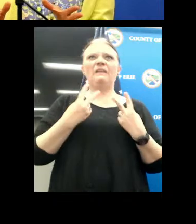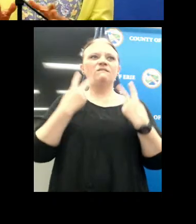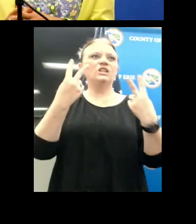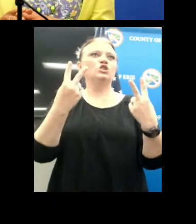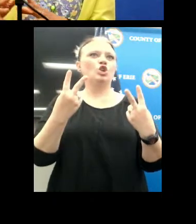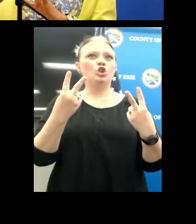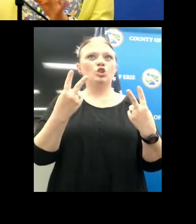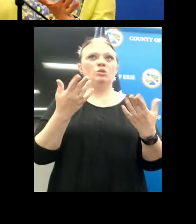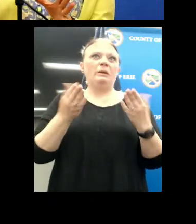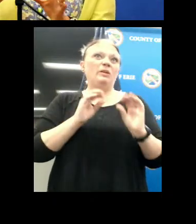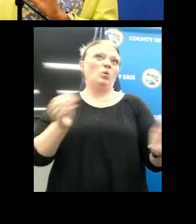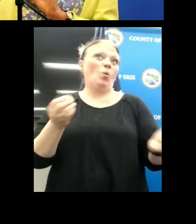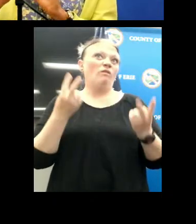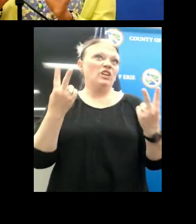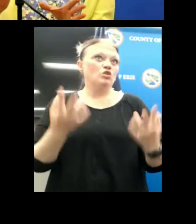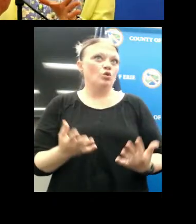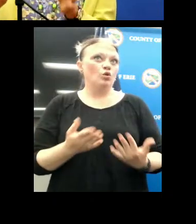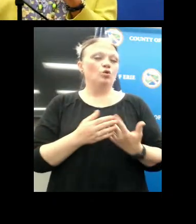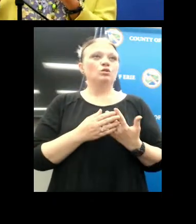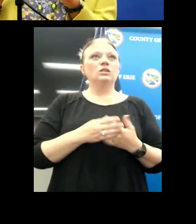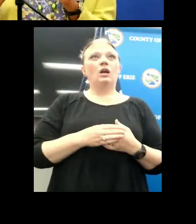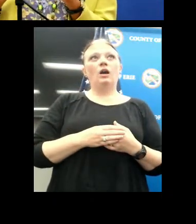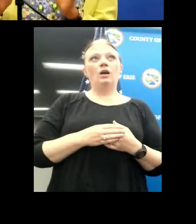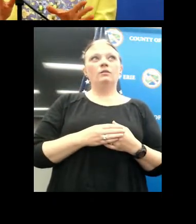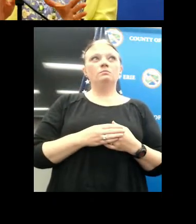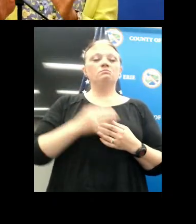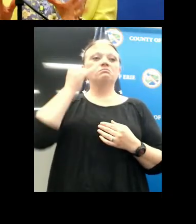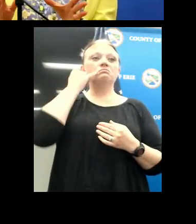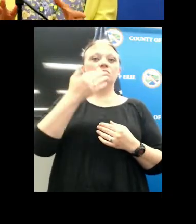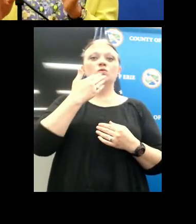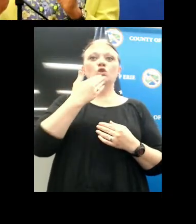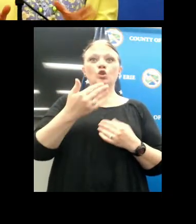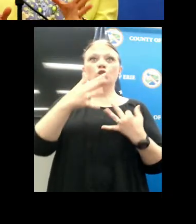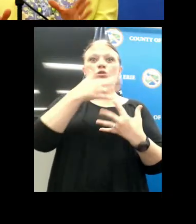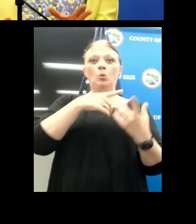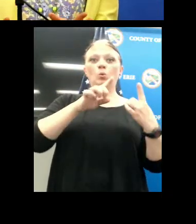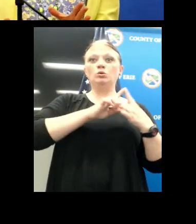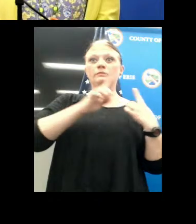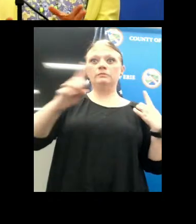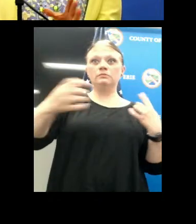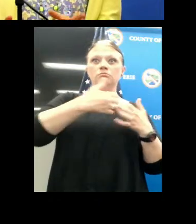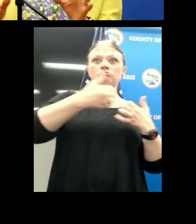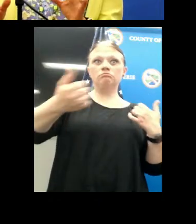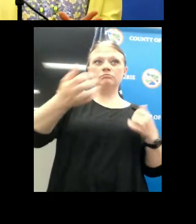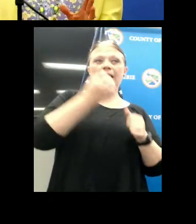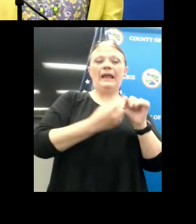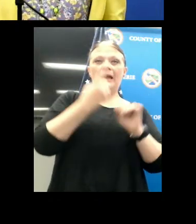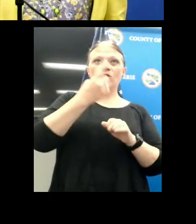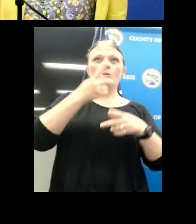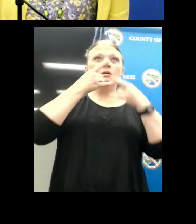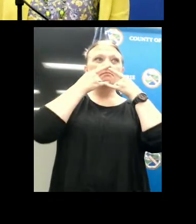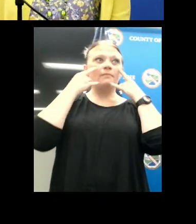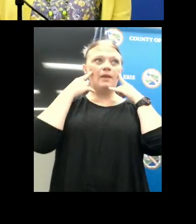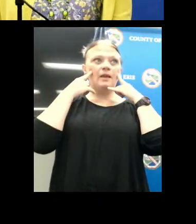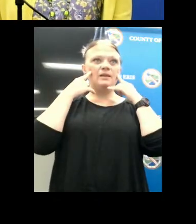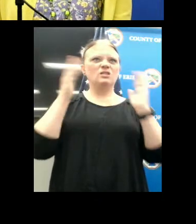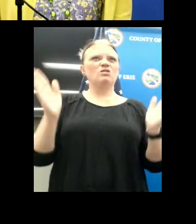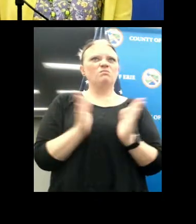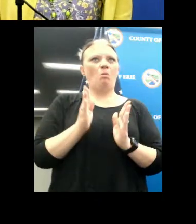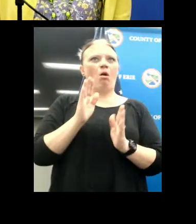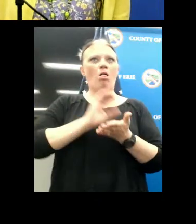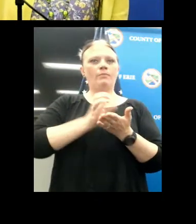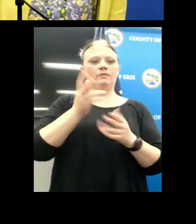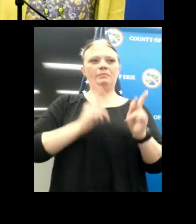any visitors, and if you do, make sure that you have a good social distancing and everybody's wearing masks, and keep it to a small